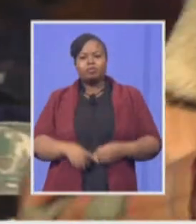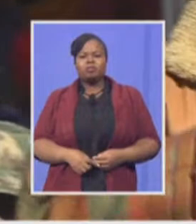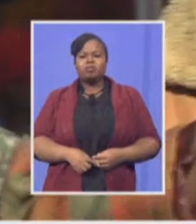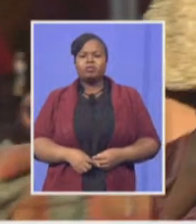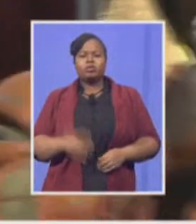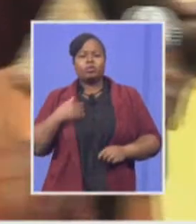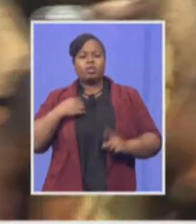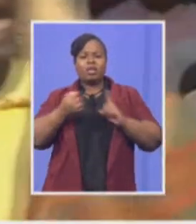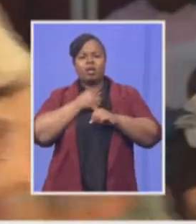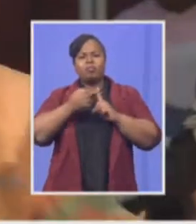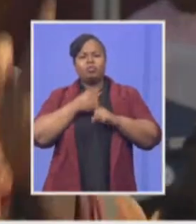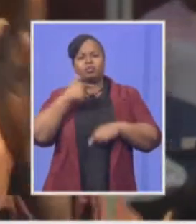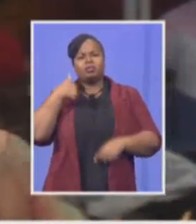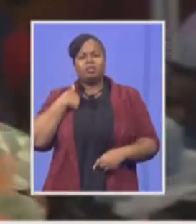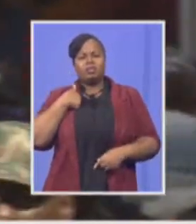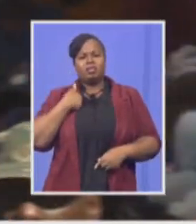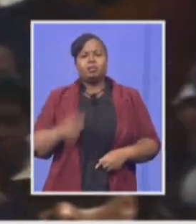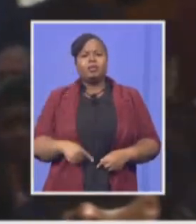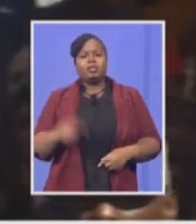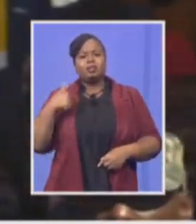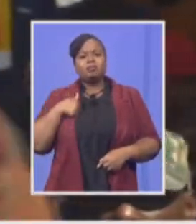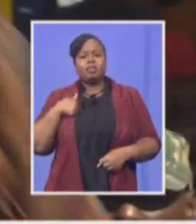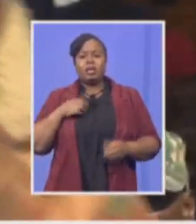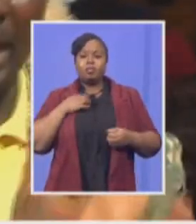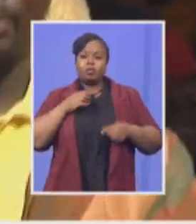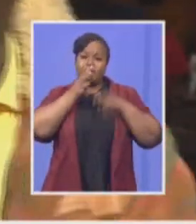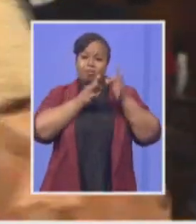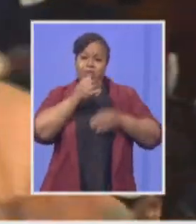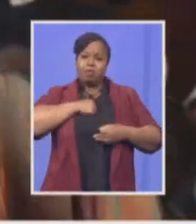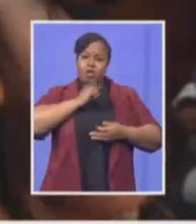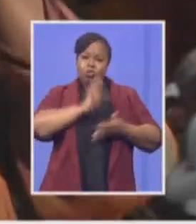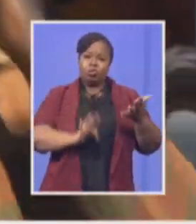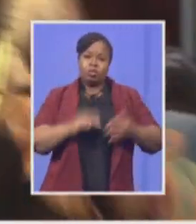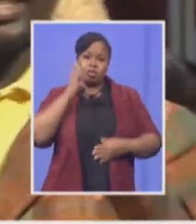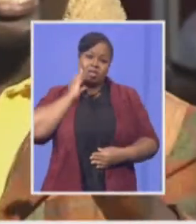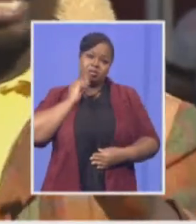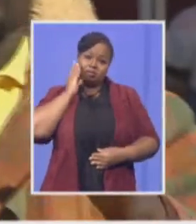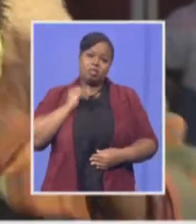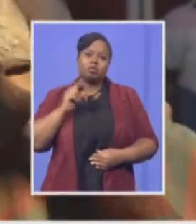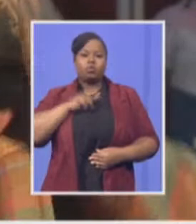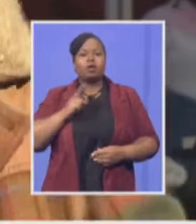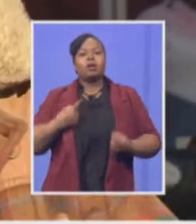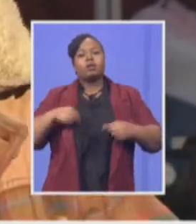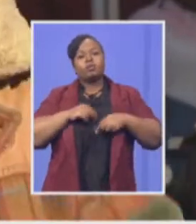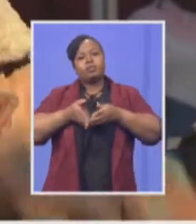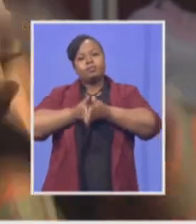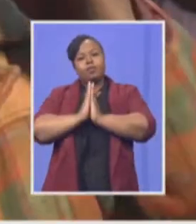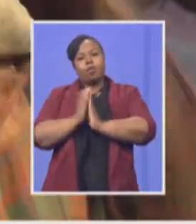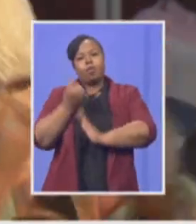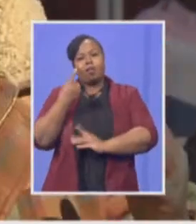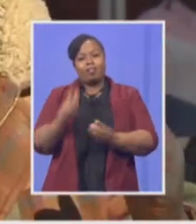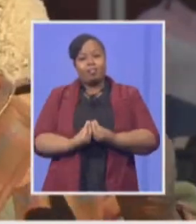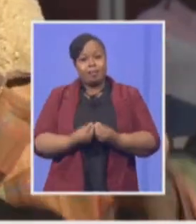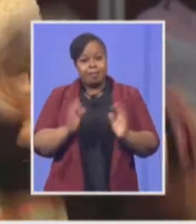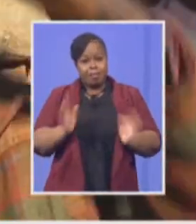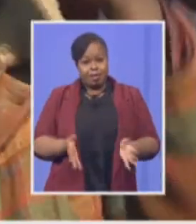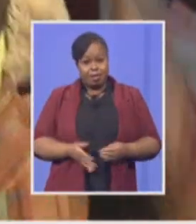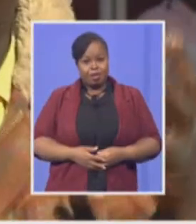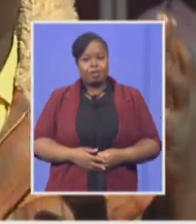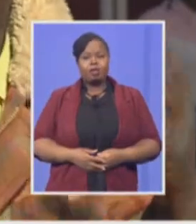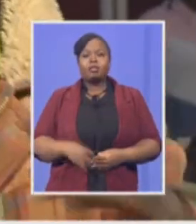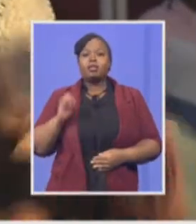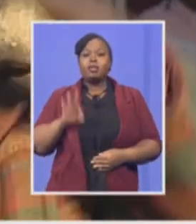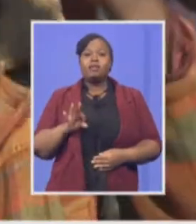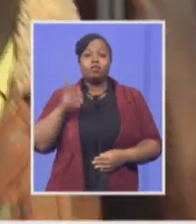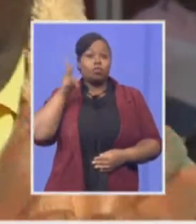ngikhathalelwa iminyama. Angizange ke mara ukuzobeka istory sami. Ngikhuluma nge-experience. Into esiyicelayo ke manje yinye. If